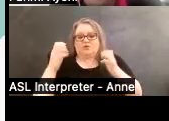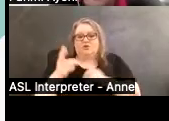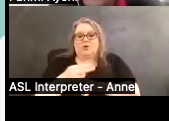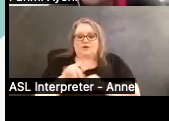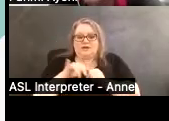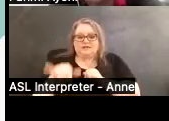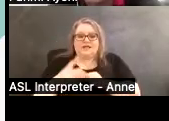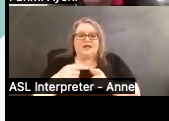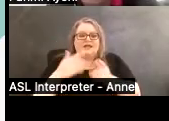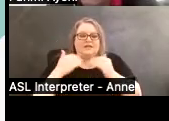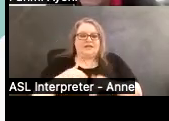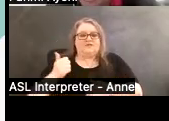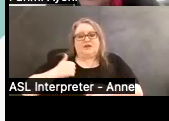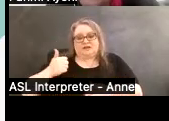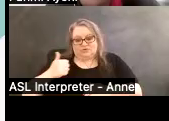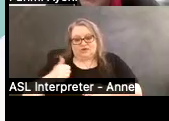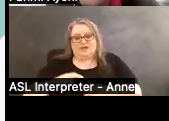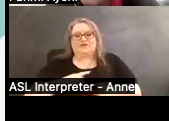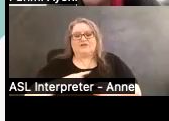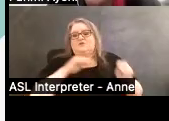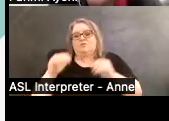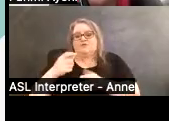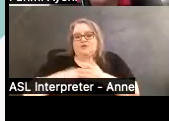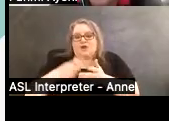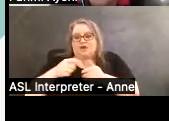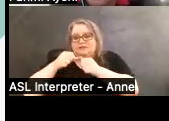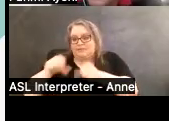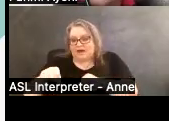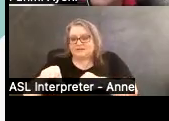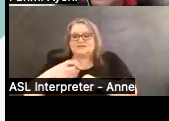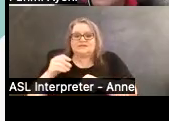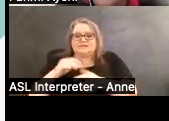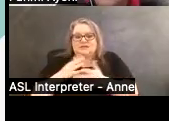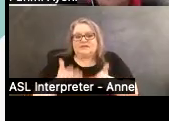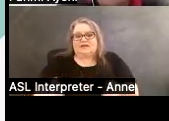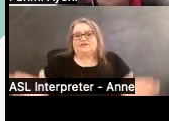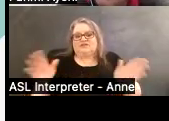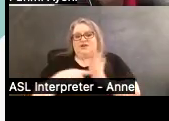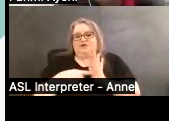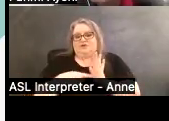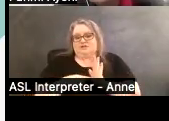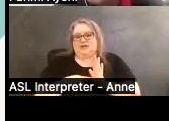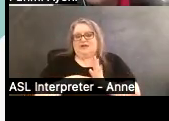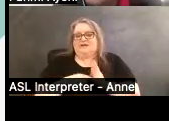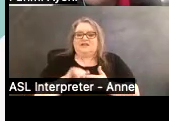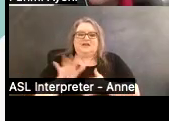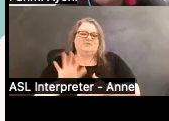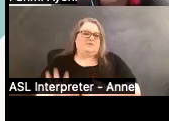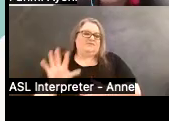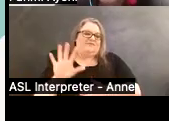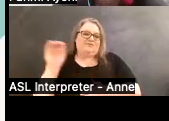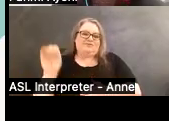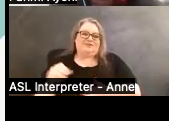then transportation, move-in costs and deposit, and then general debt assistance, which accounted for about 5% of the